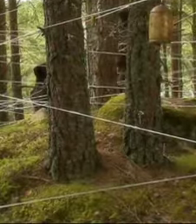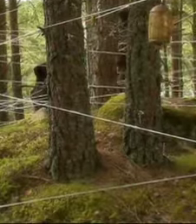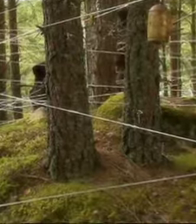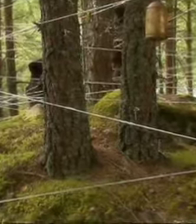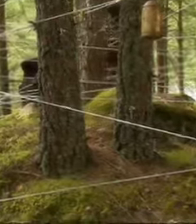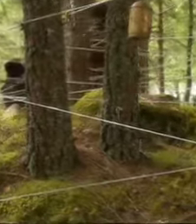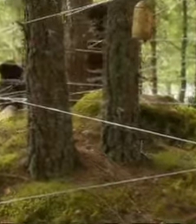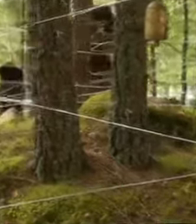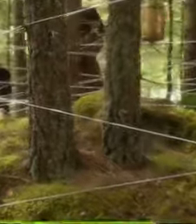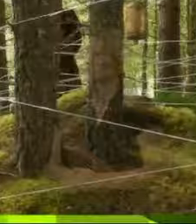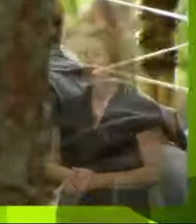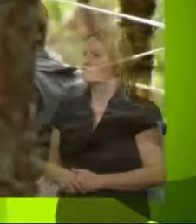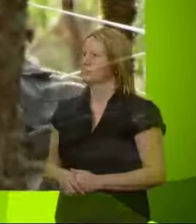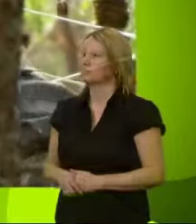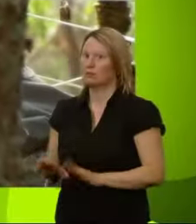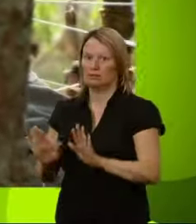That's it. Well done.